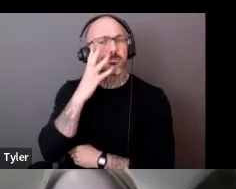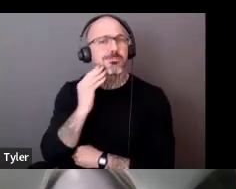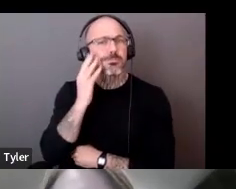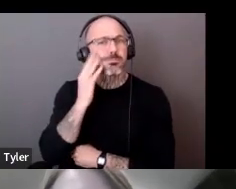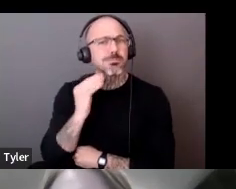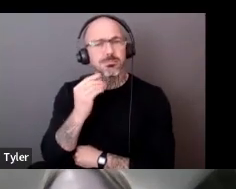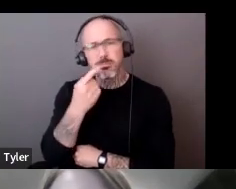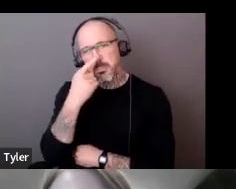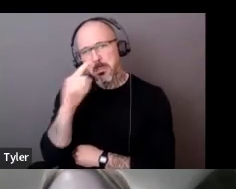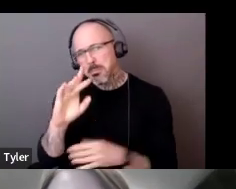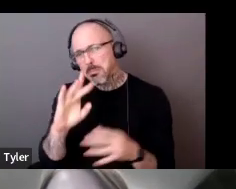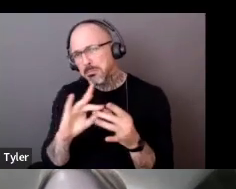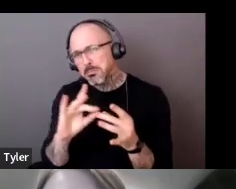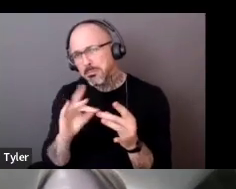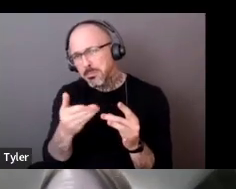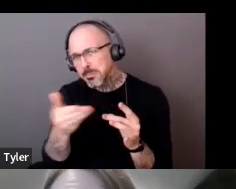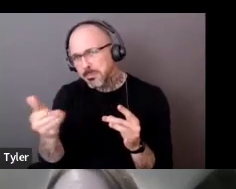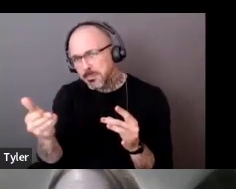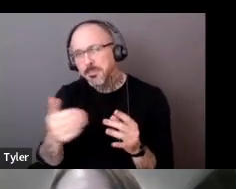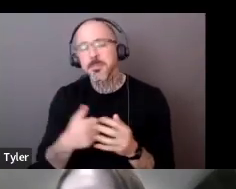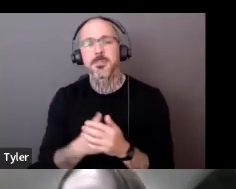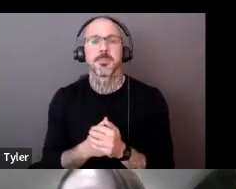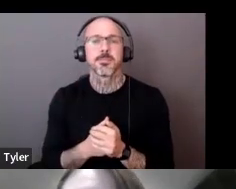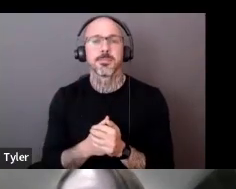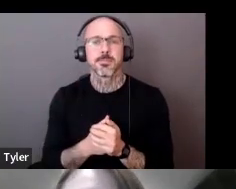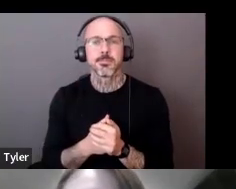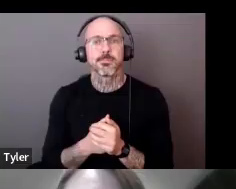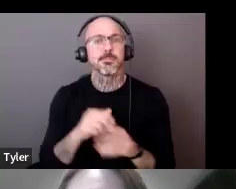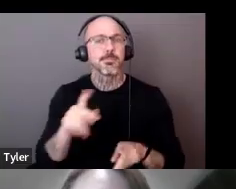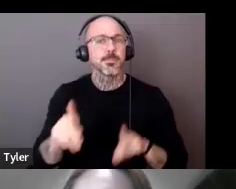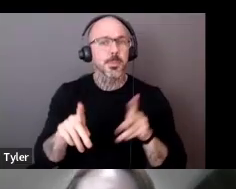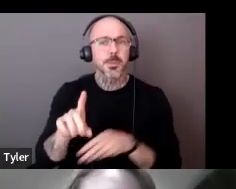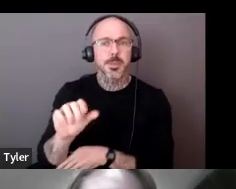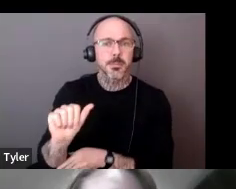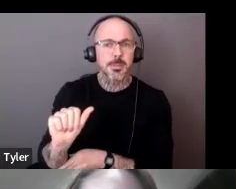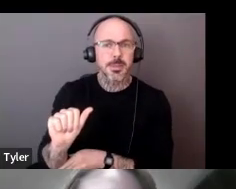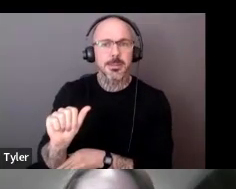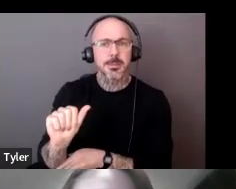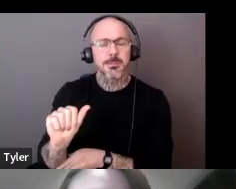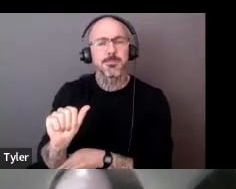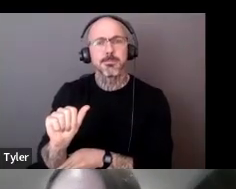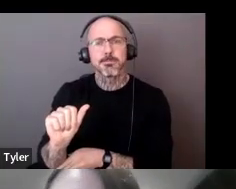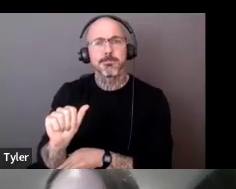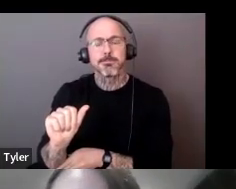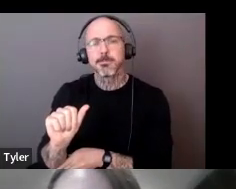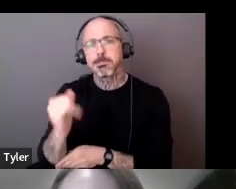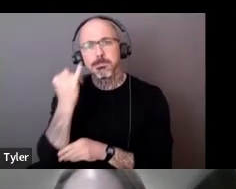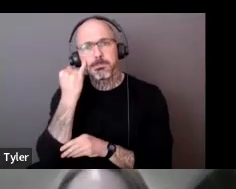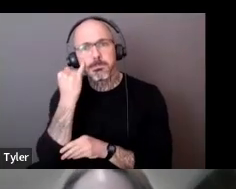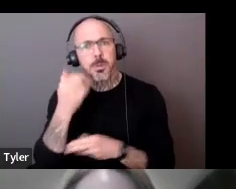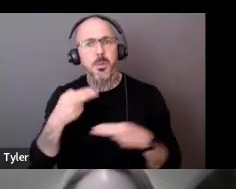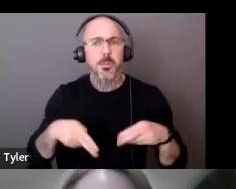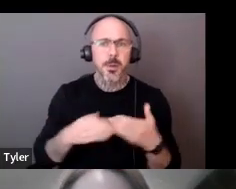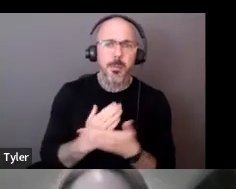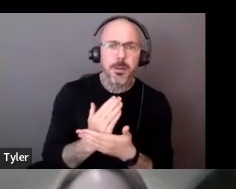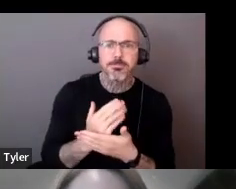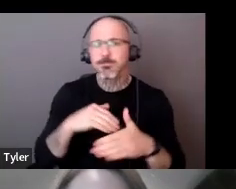experiences and focuses on the challenges people with disabilities still face when trying to access their human